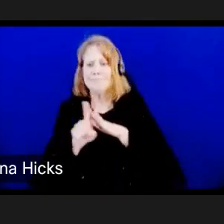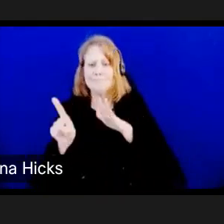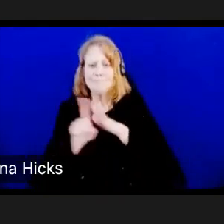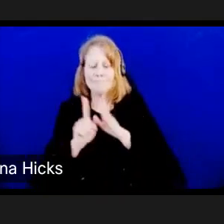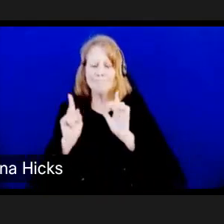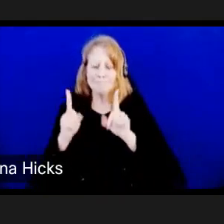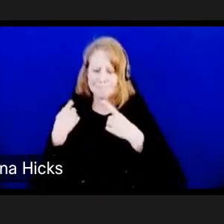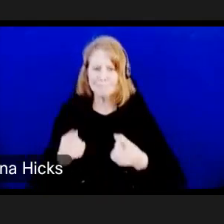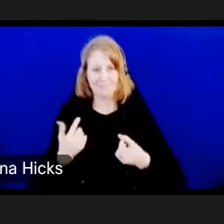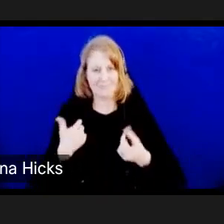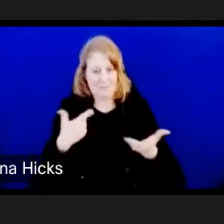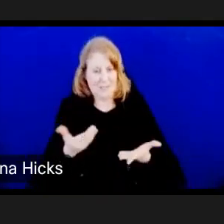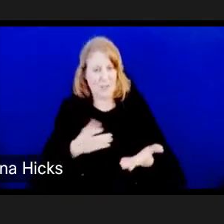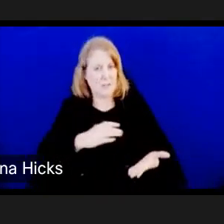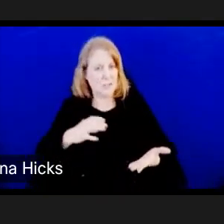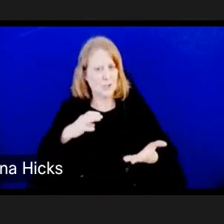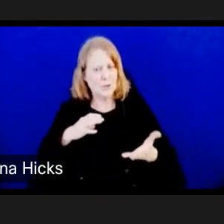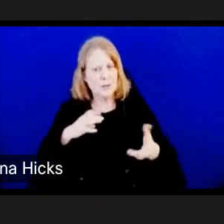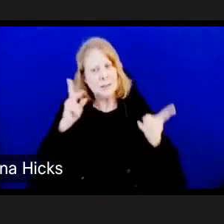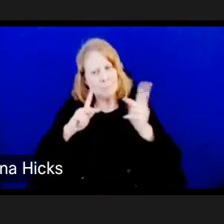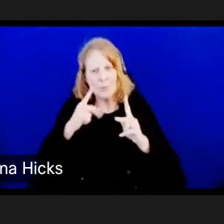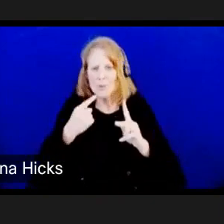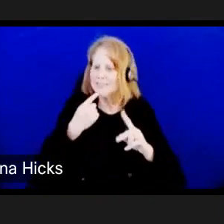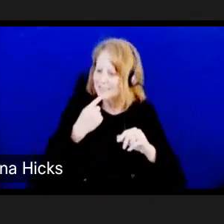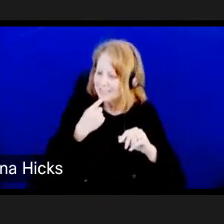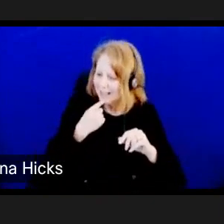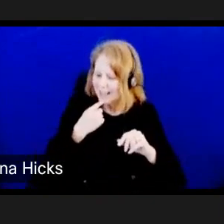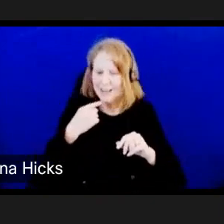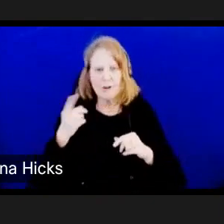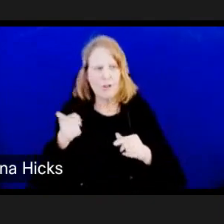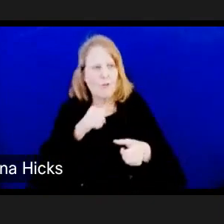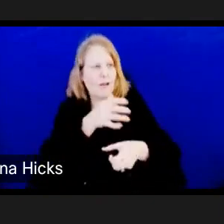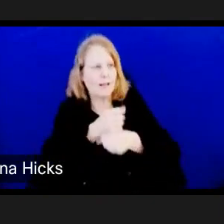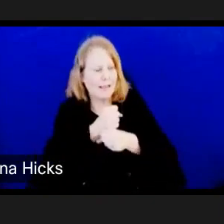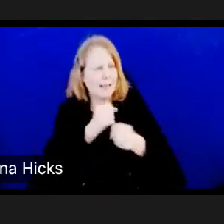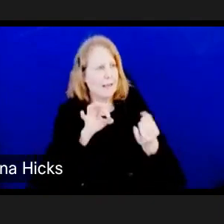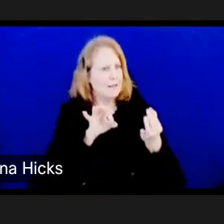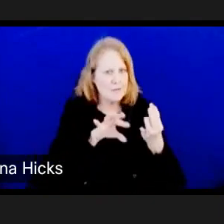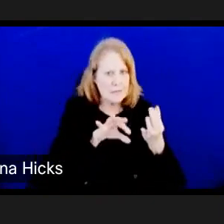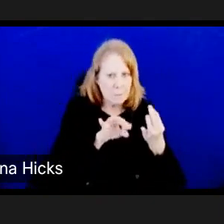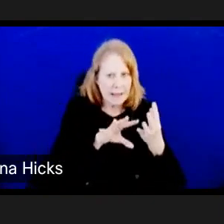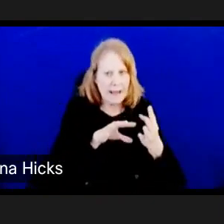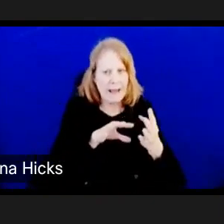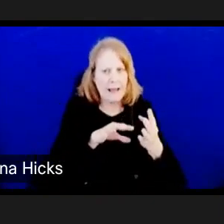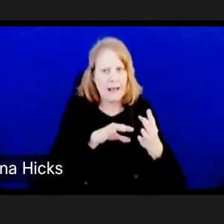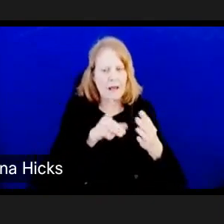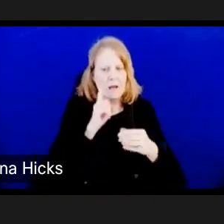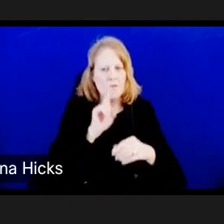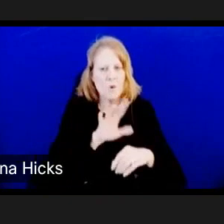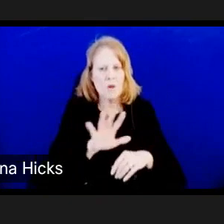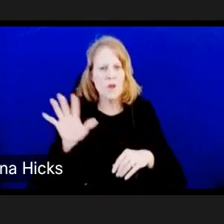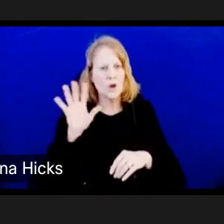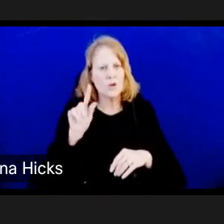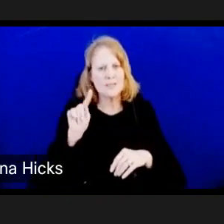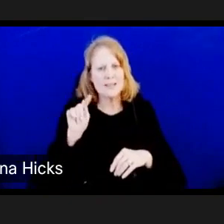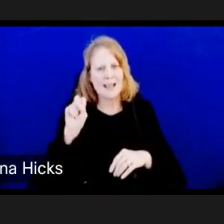been a commissioner are people saying that they're not getting feedback for their TSIs that